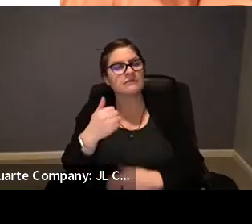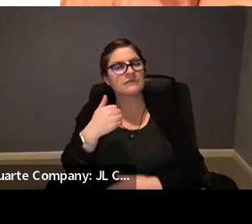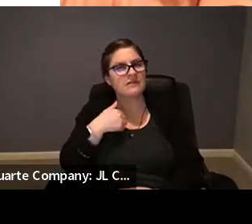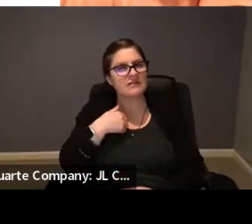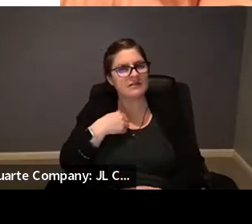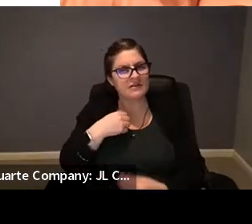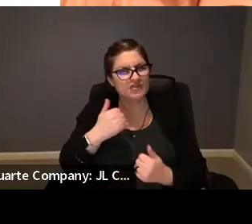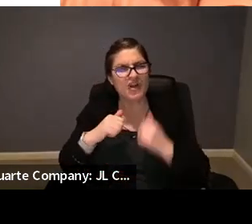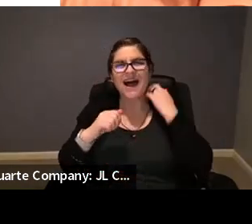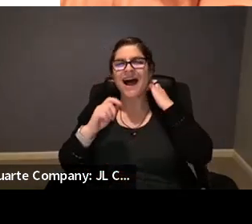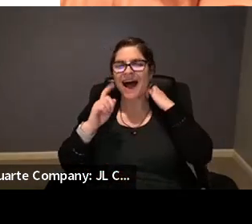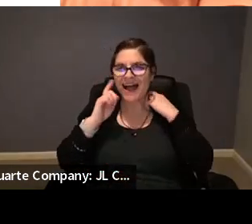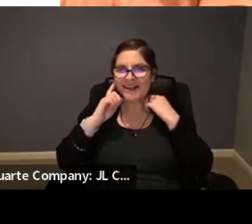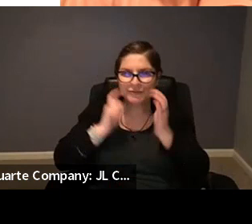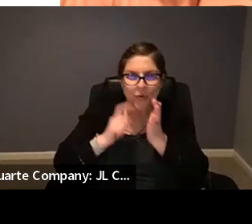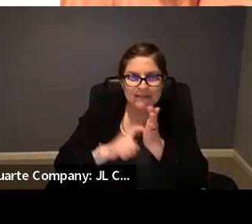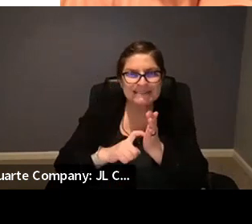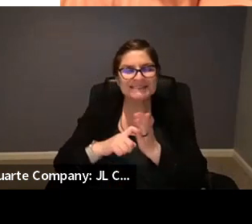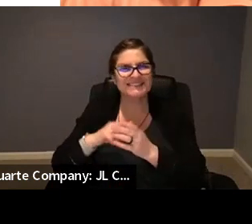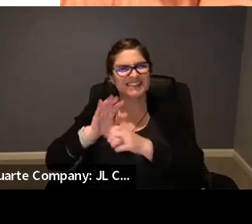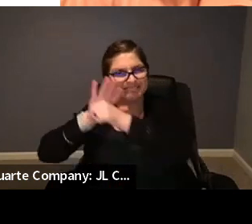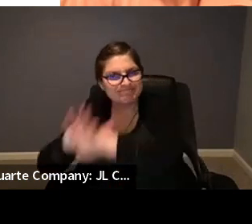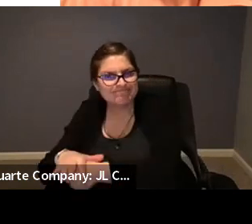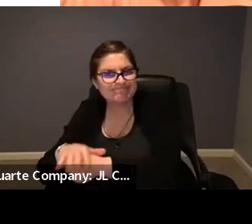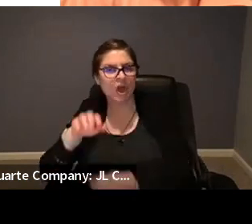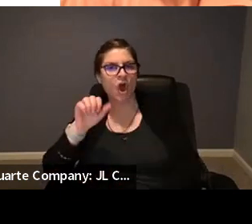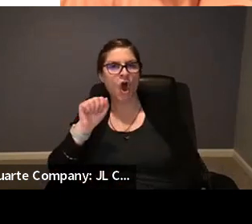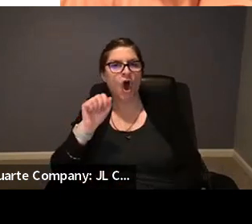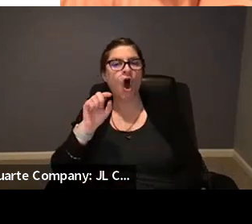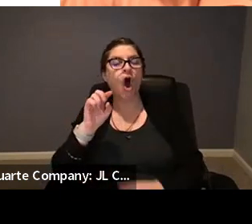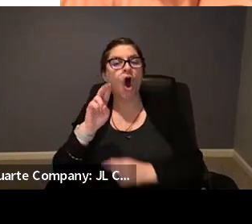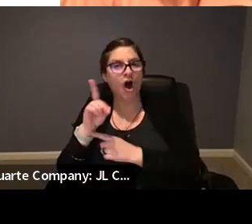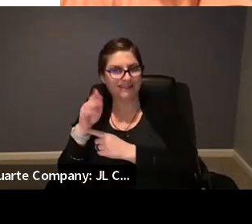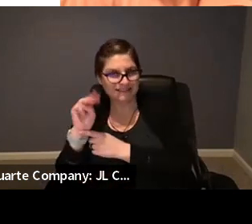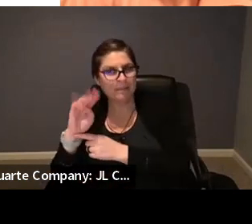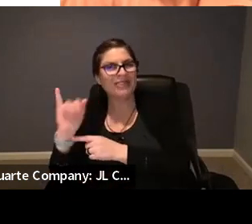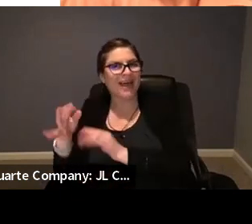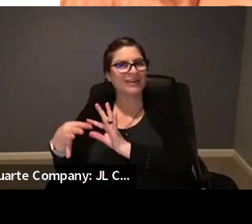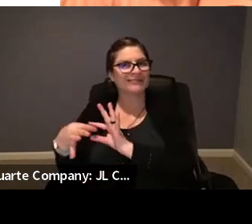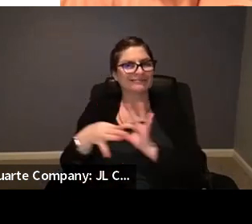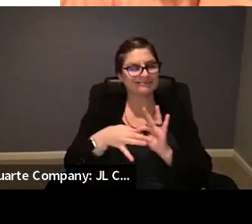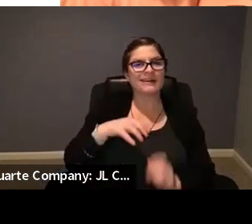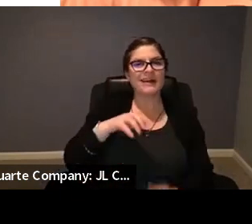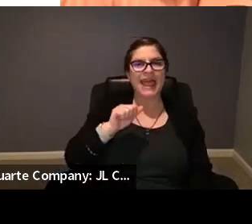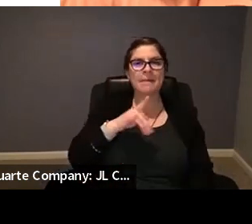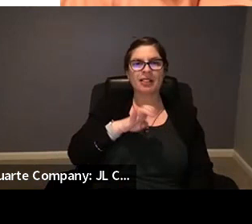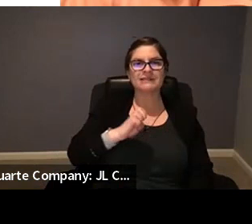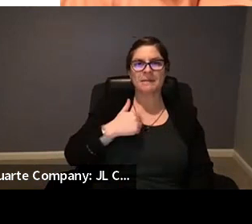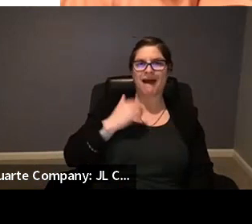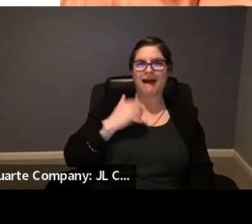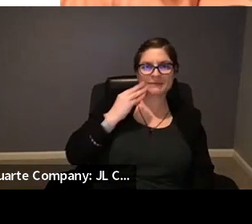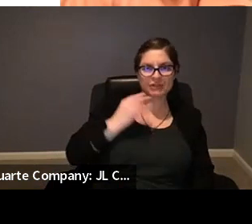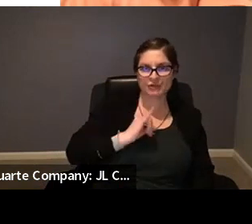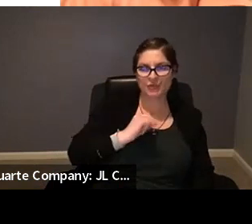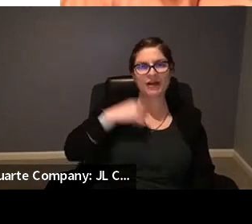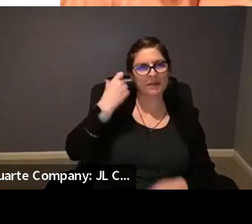the autism he went through was a reflection of the ableism I went through. Where I remember very clearly being